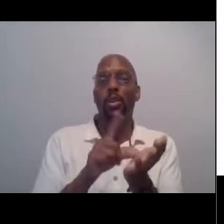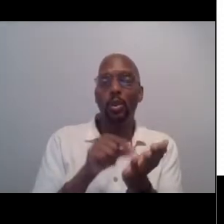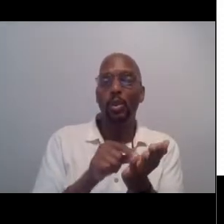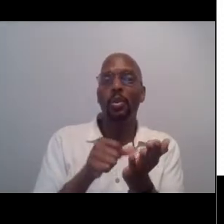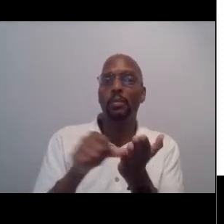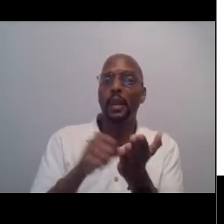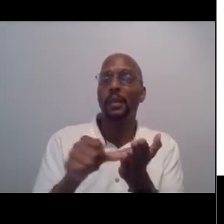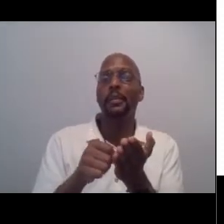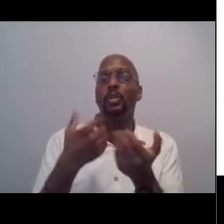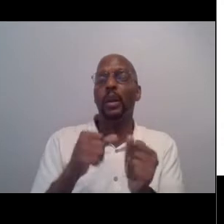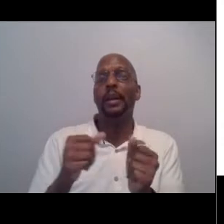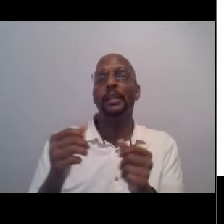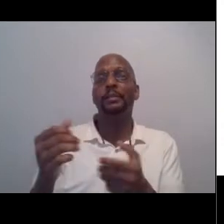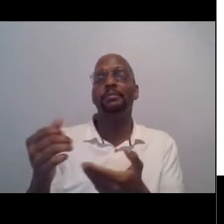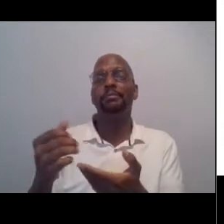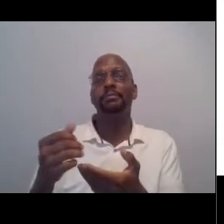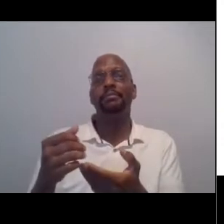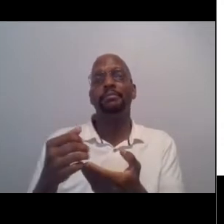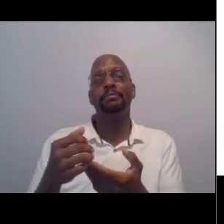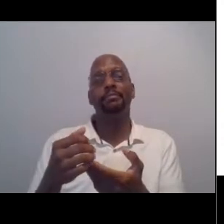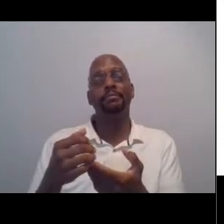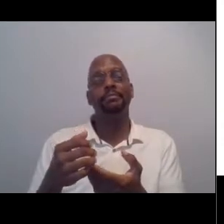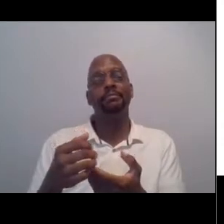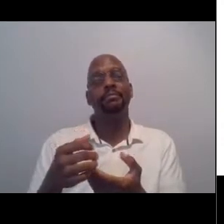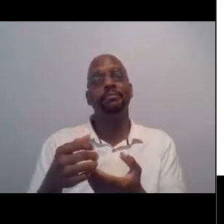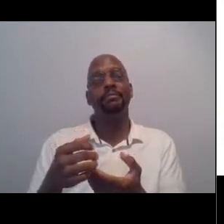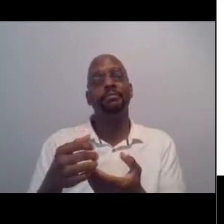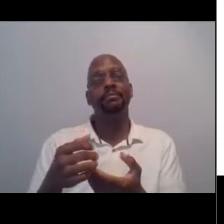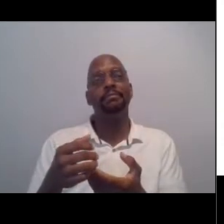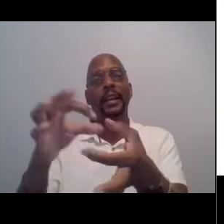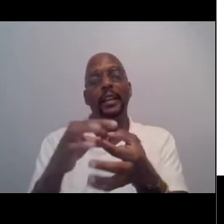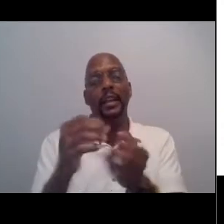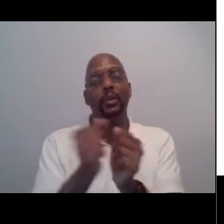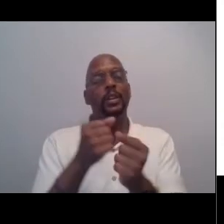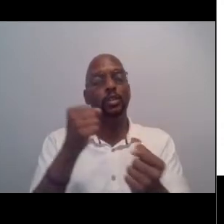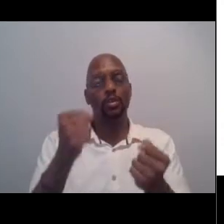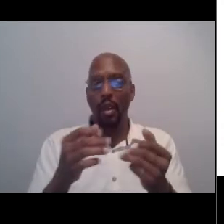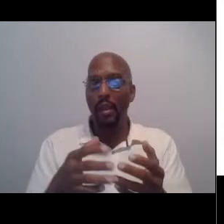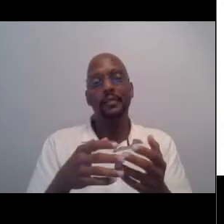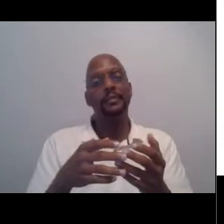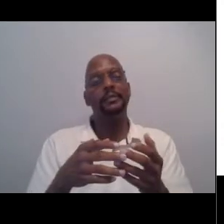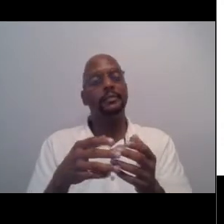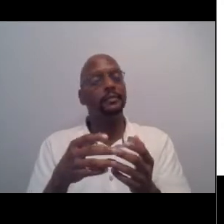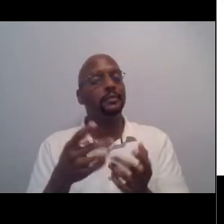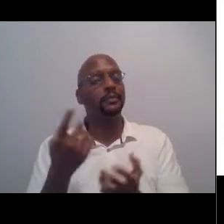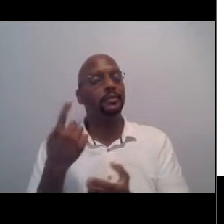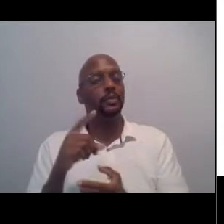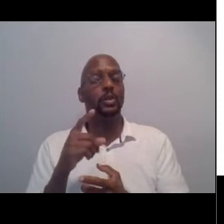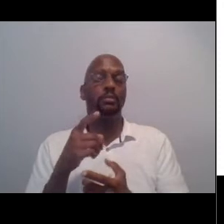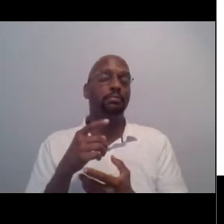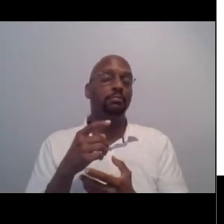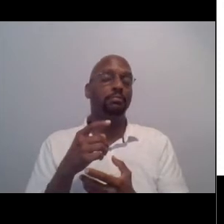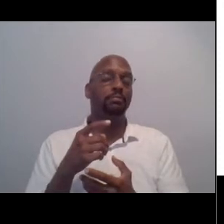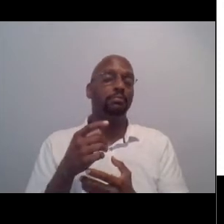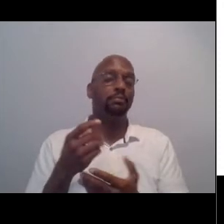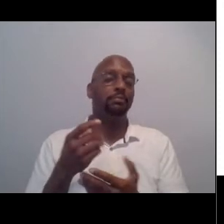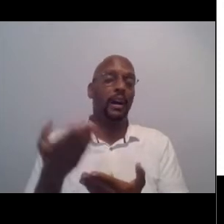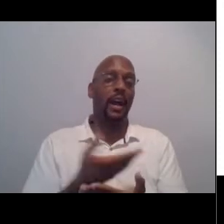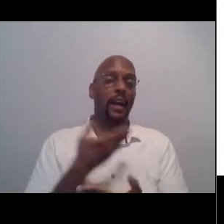social media, and even with live Waze ads as people drive through the corridor. Next slide, please.